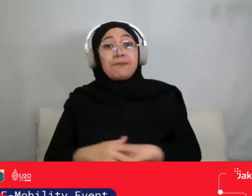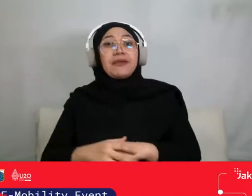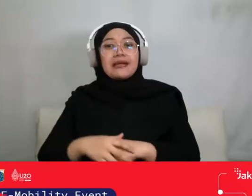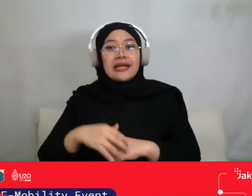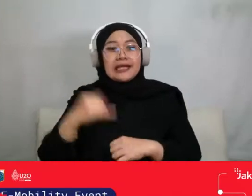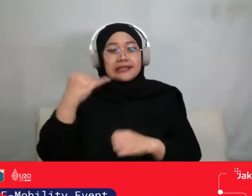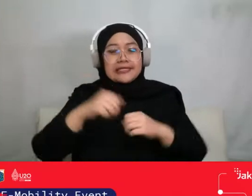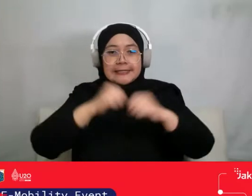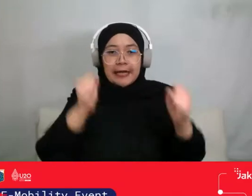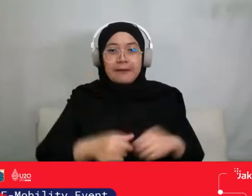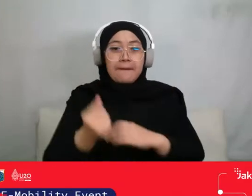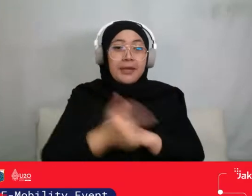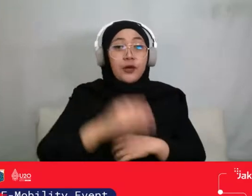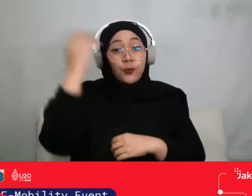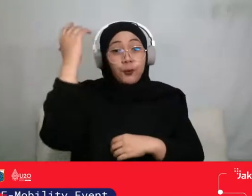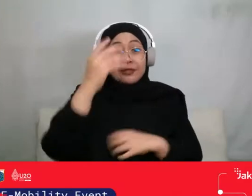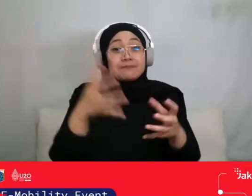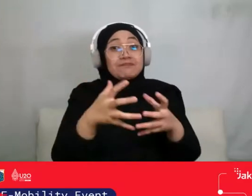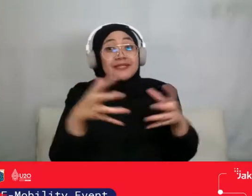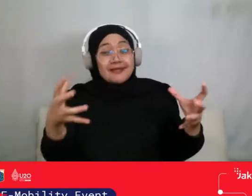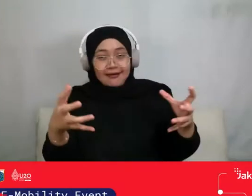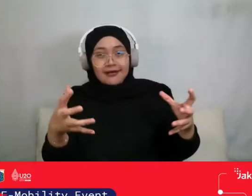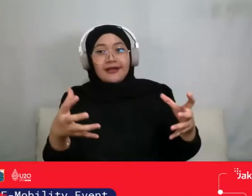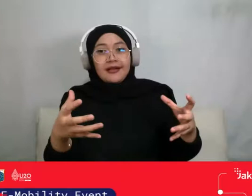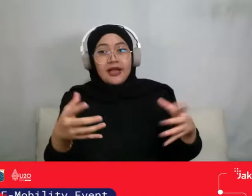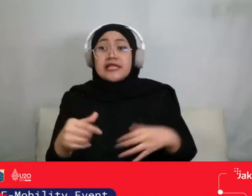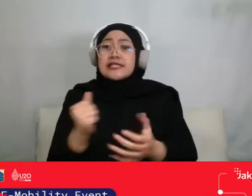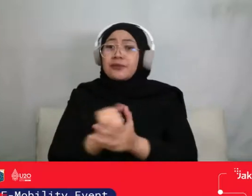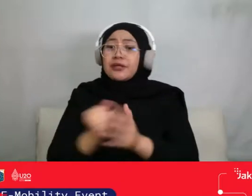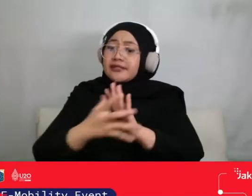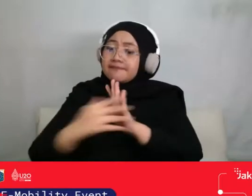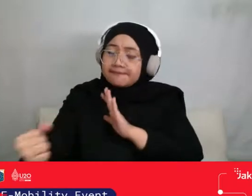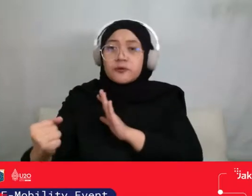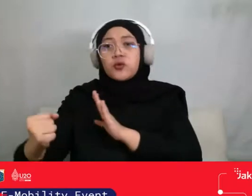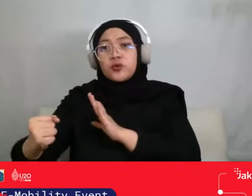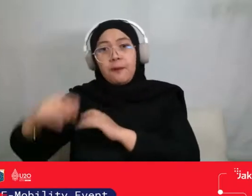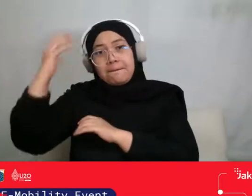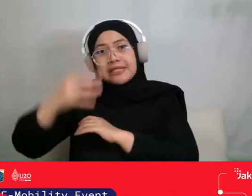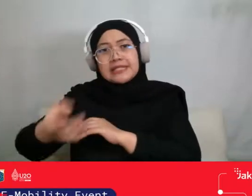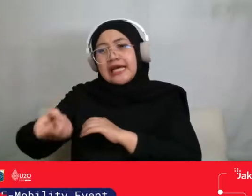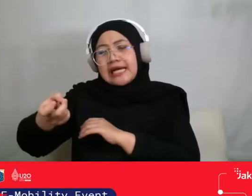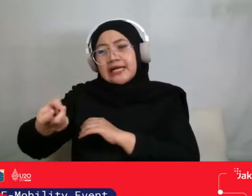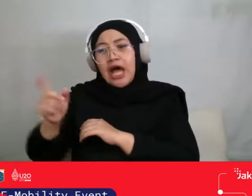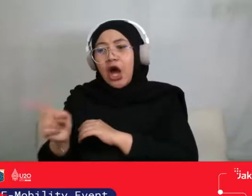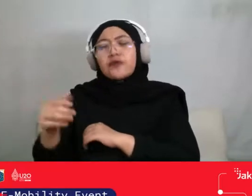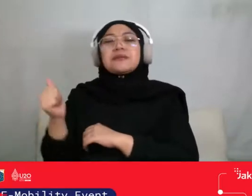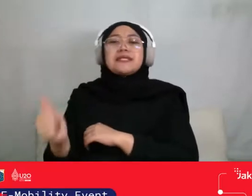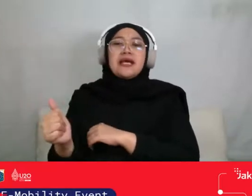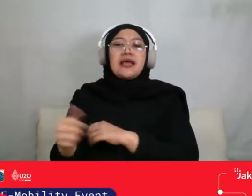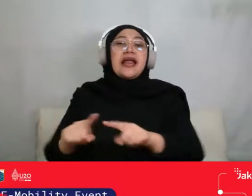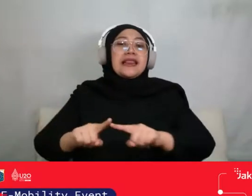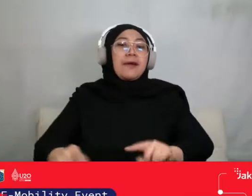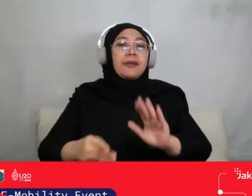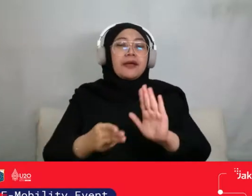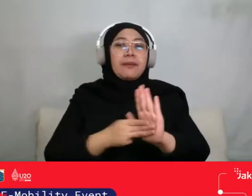also be looked at for the smaller buses with some variations. The particular problem that we have for microbuses is the unavailability